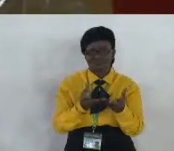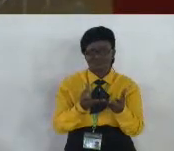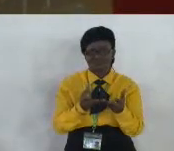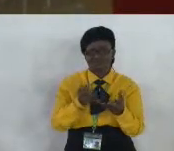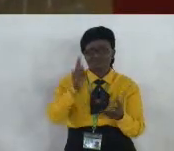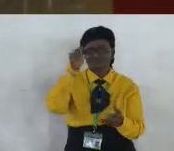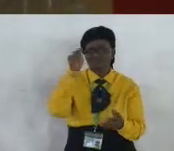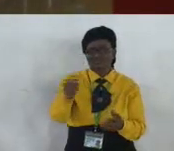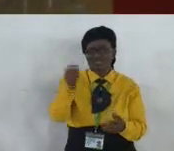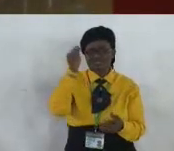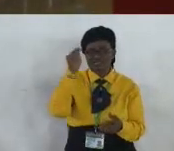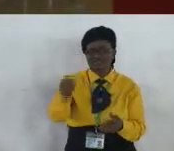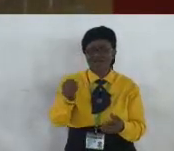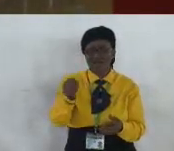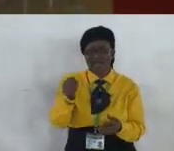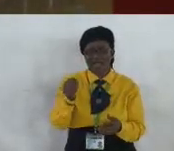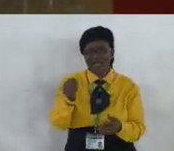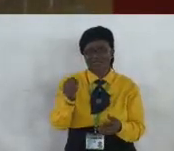testify,